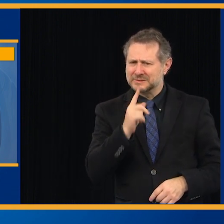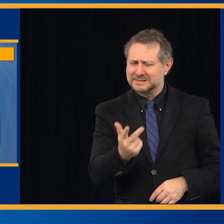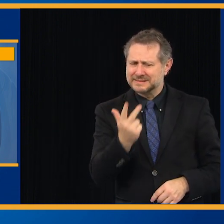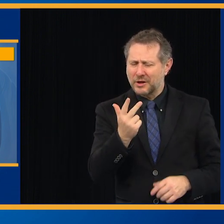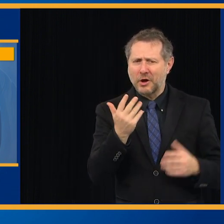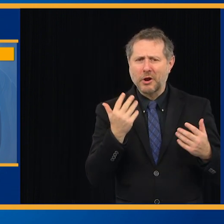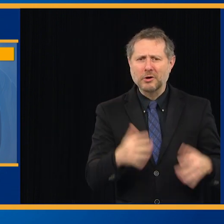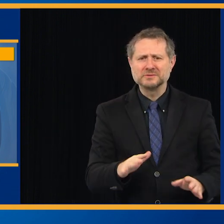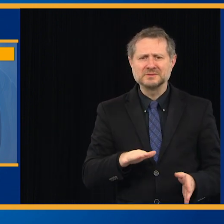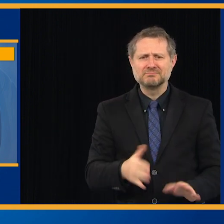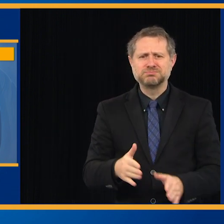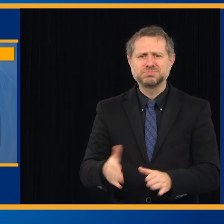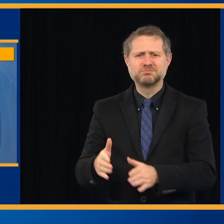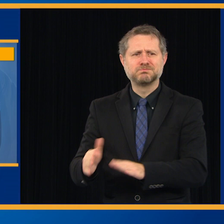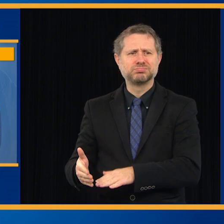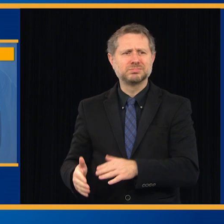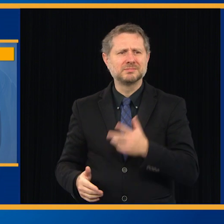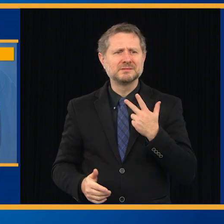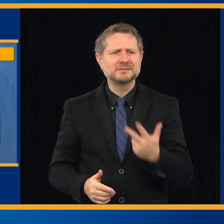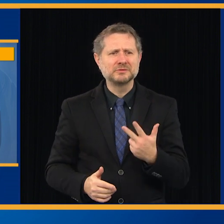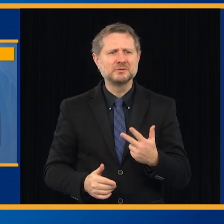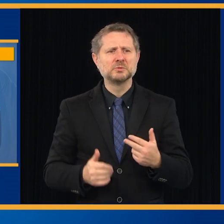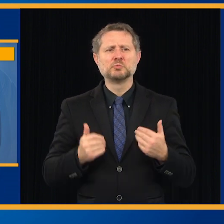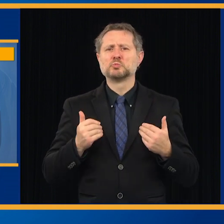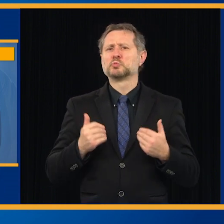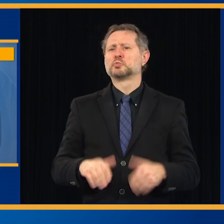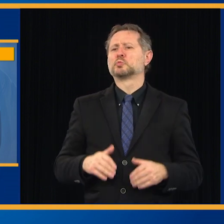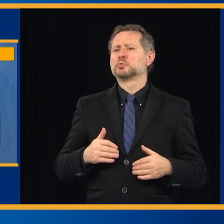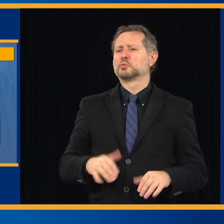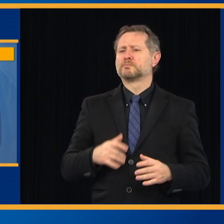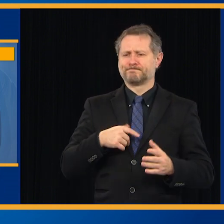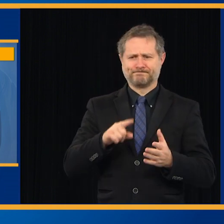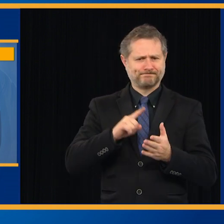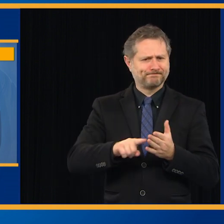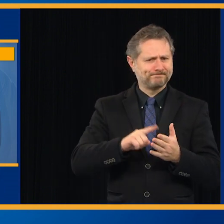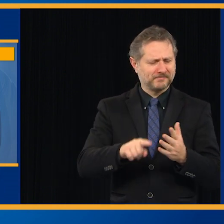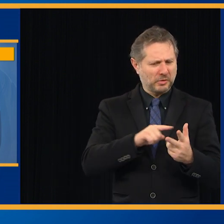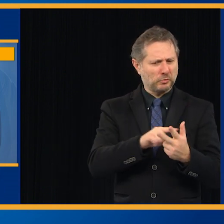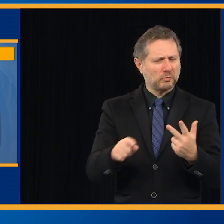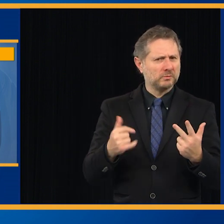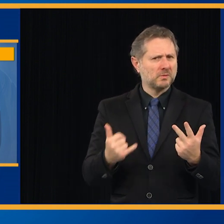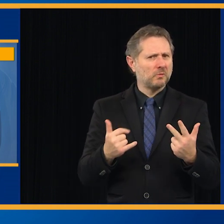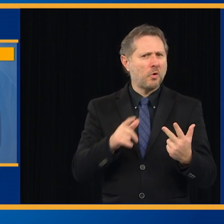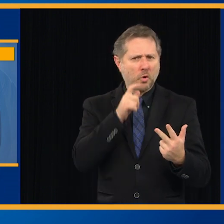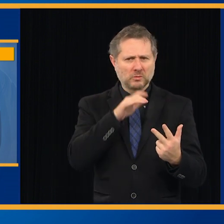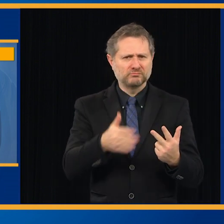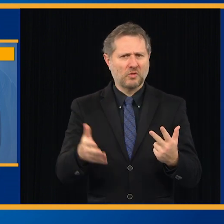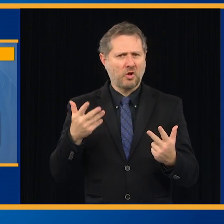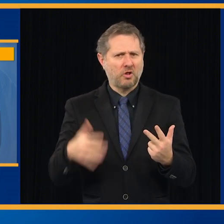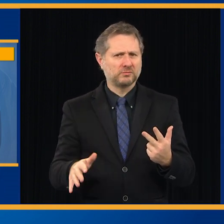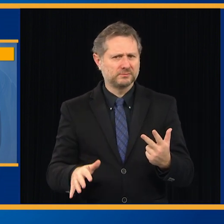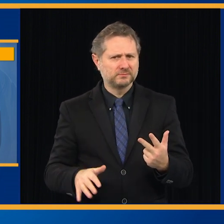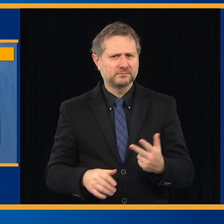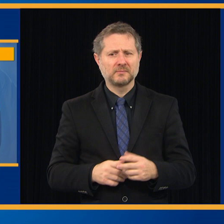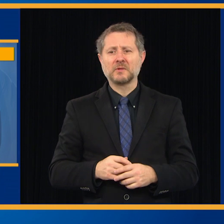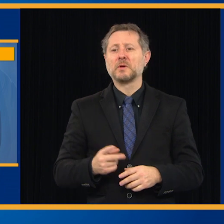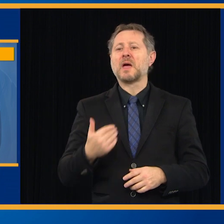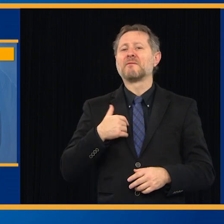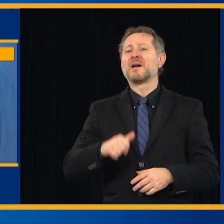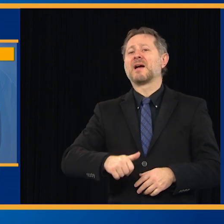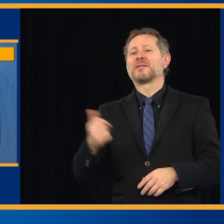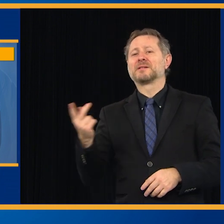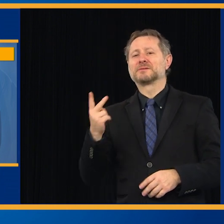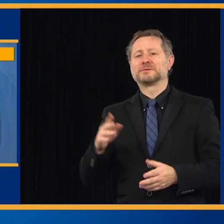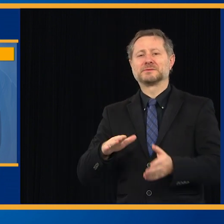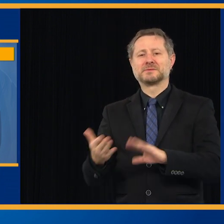are 2 additional deaths that are currently under investigation as possibly related to